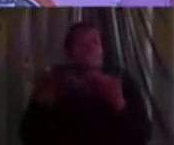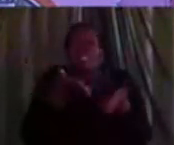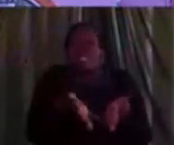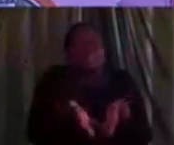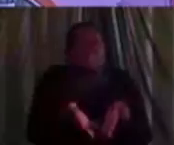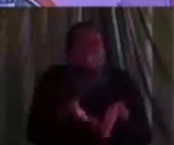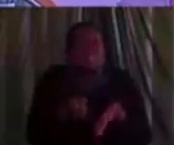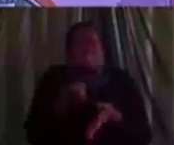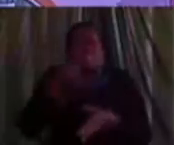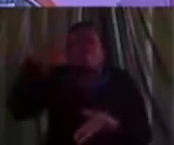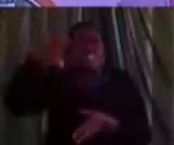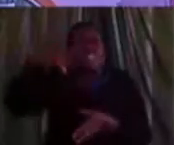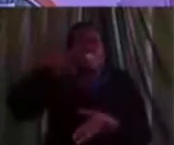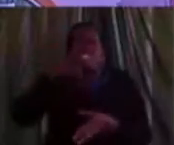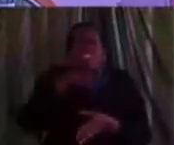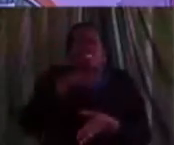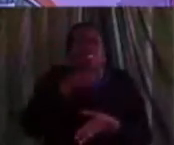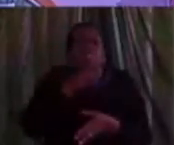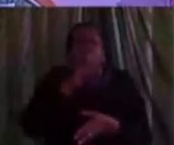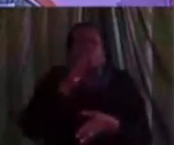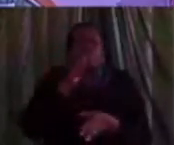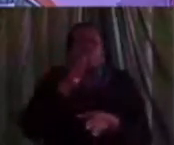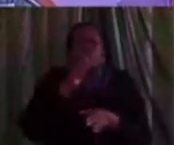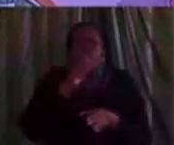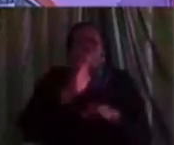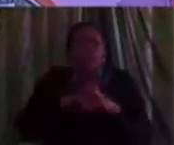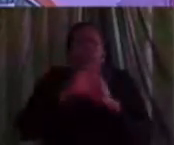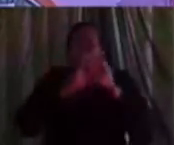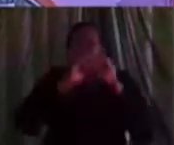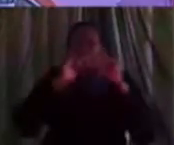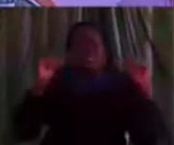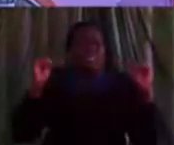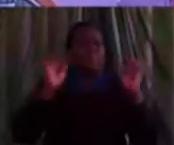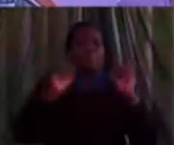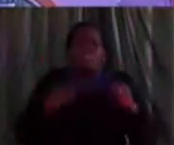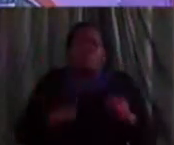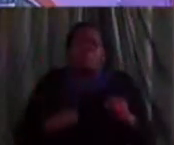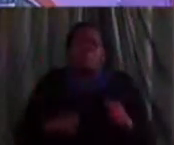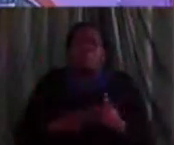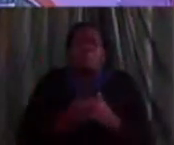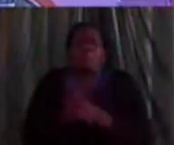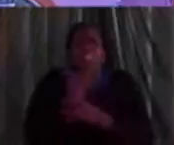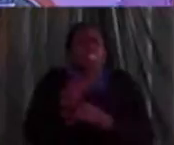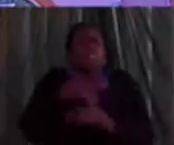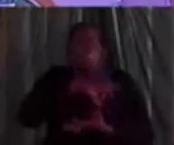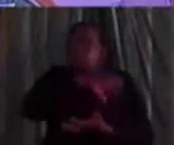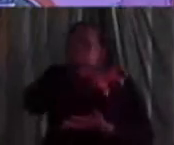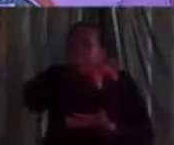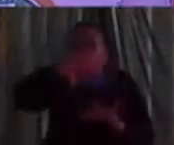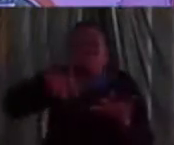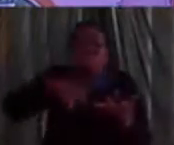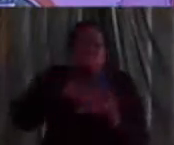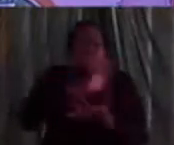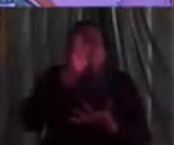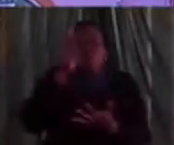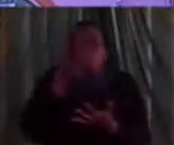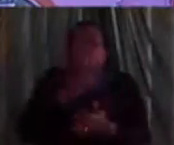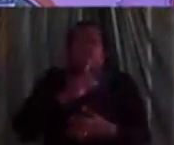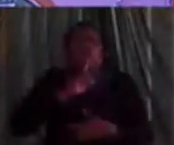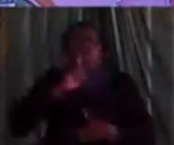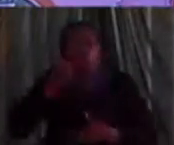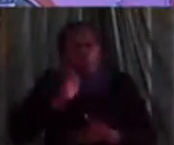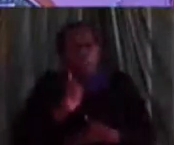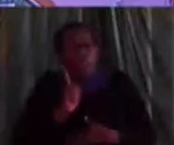thrash it, I think it would be ugly because it will cause confusion here. And we are warned, and very, very clearly